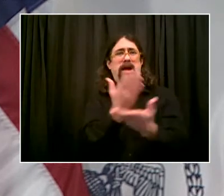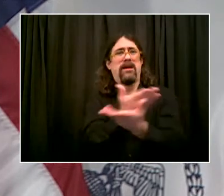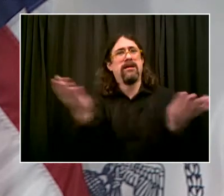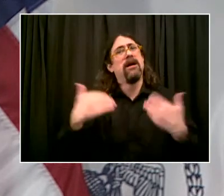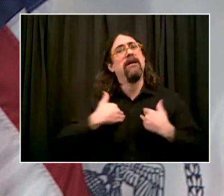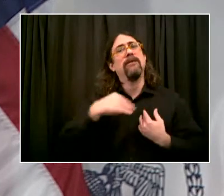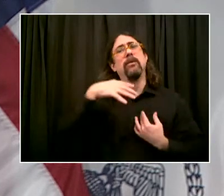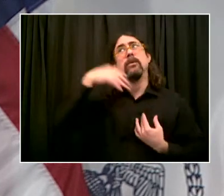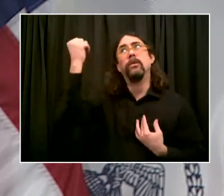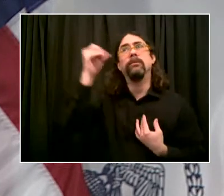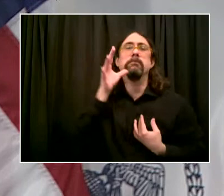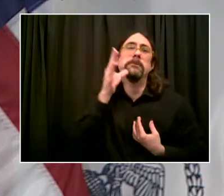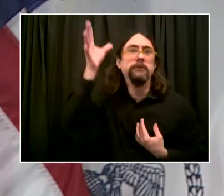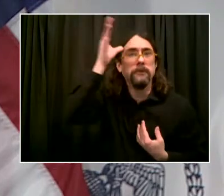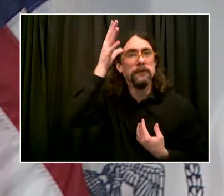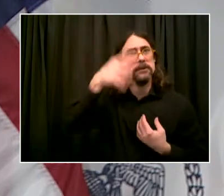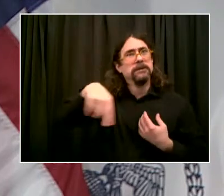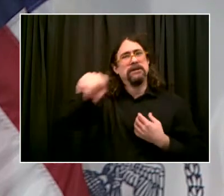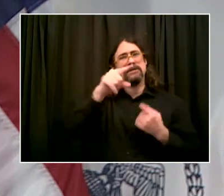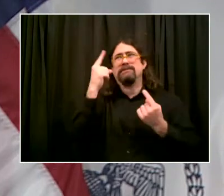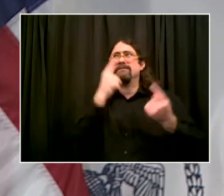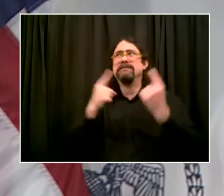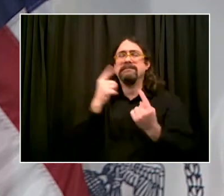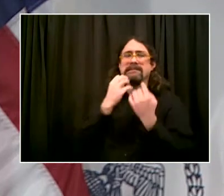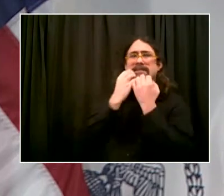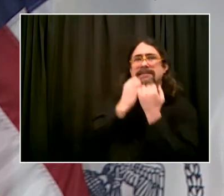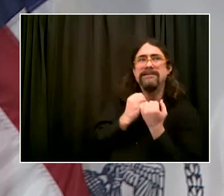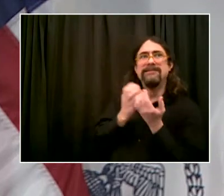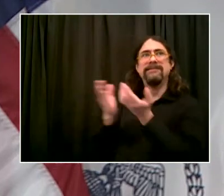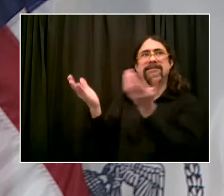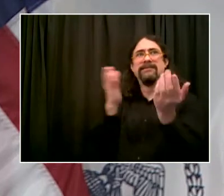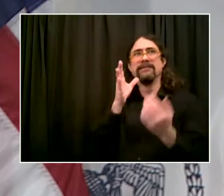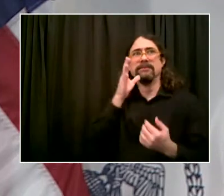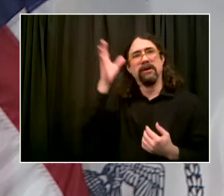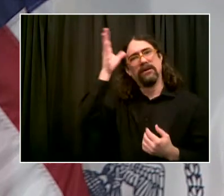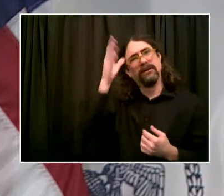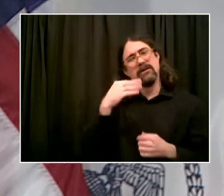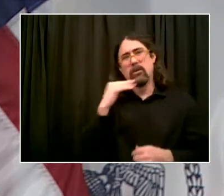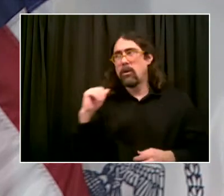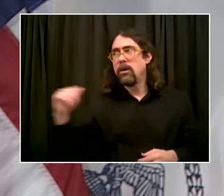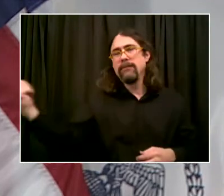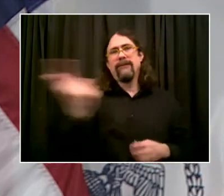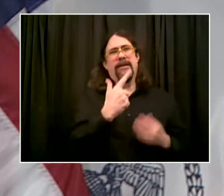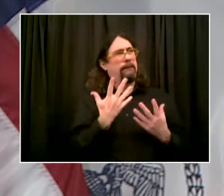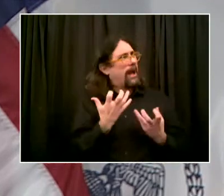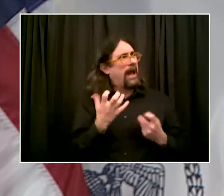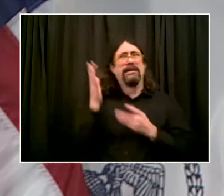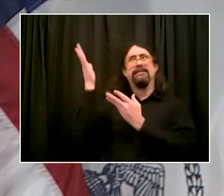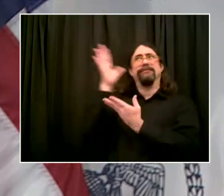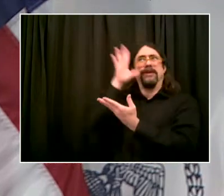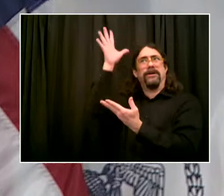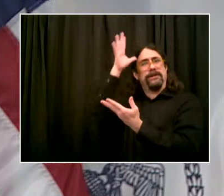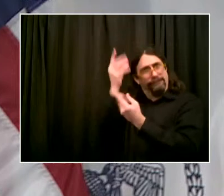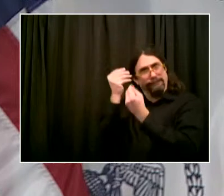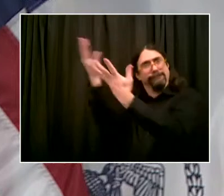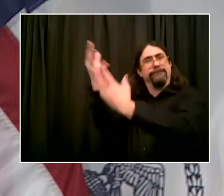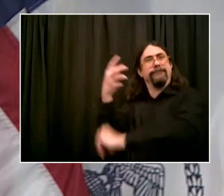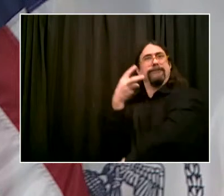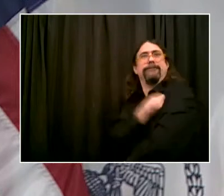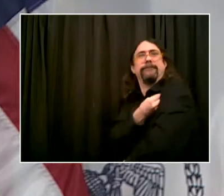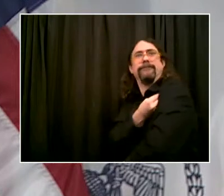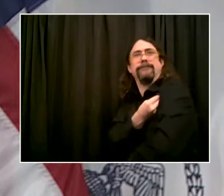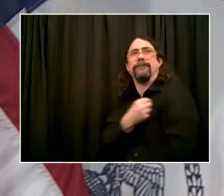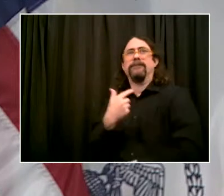you. And that's across every community. And anyone who's trying to move heaven and earth to get a loved one an